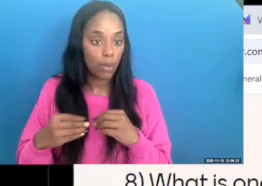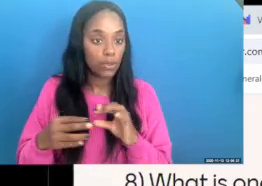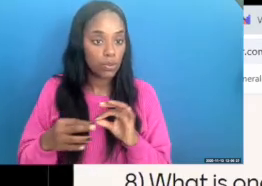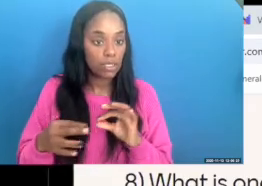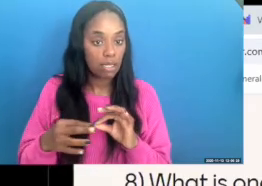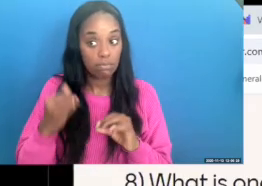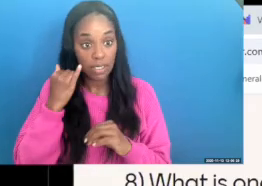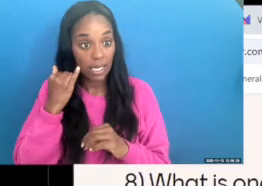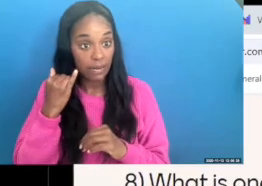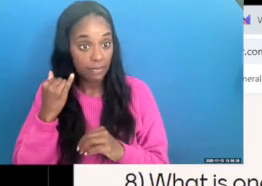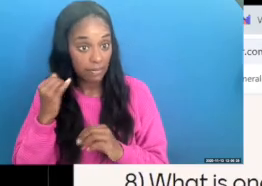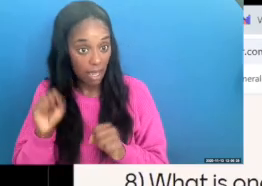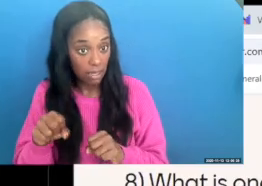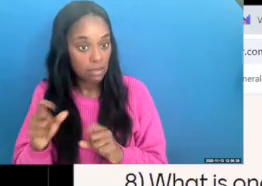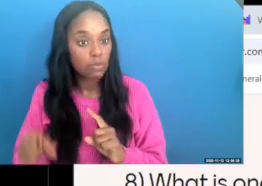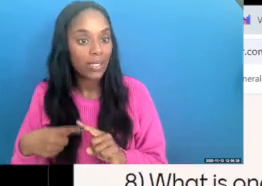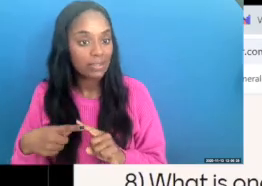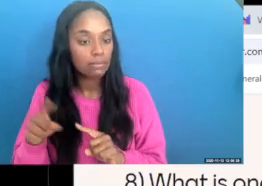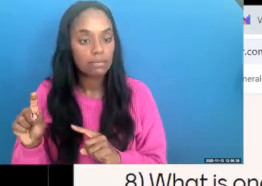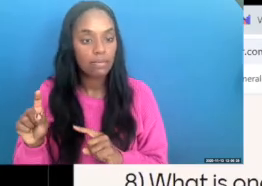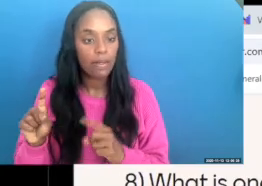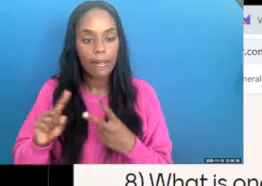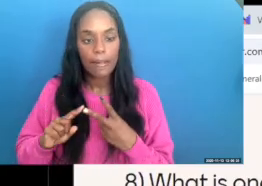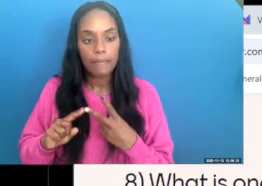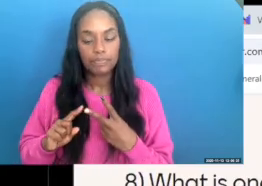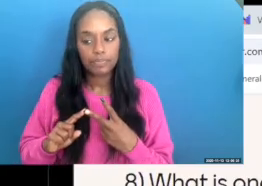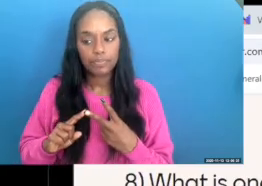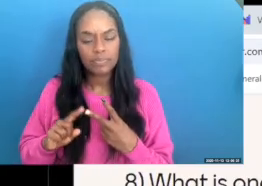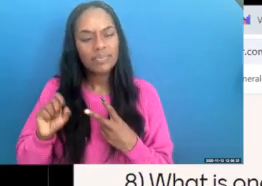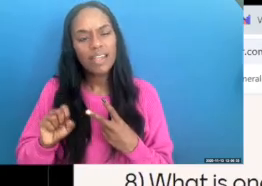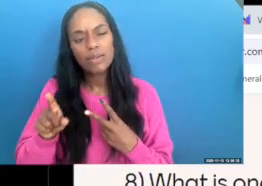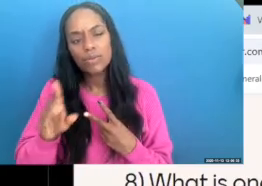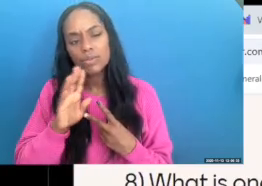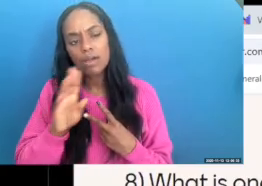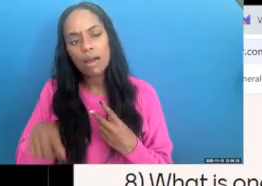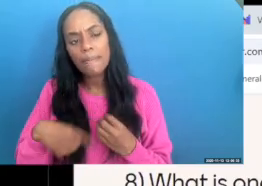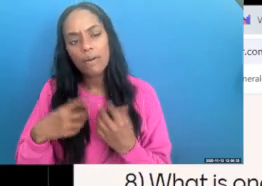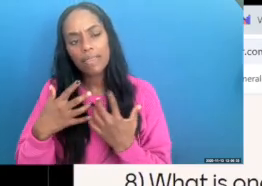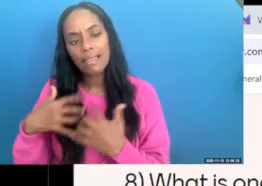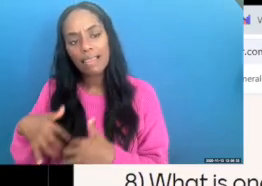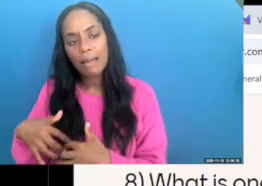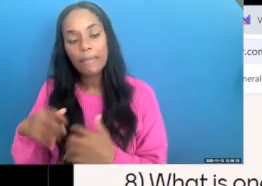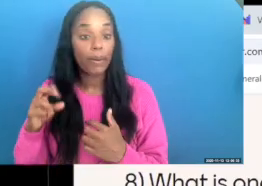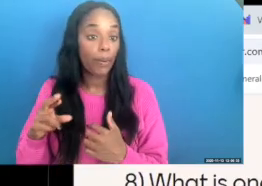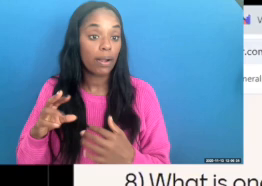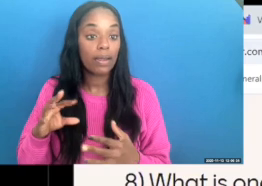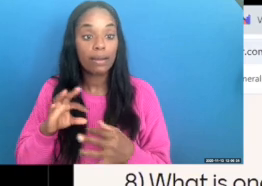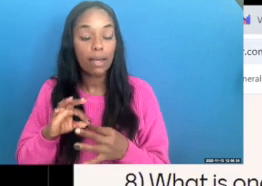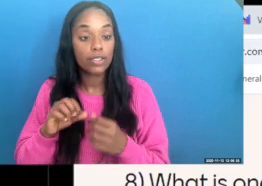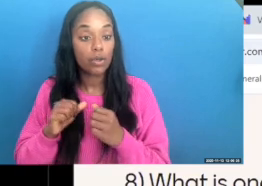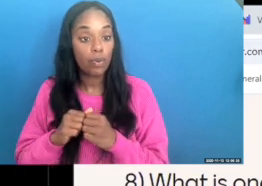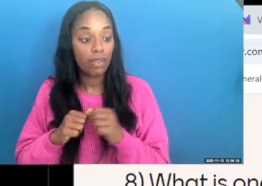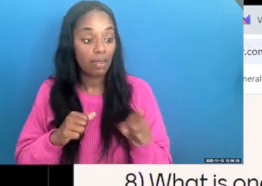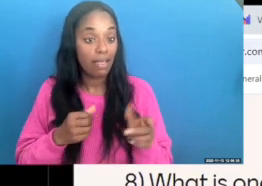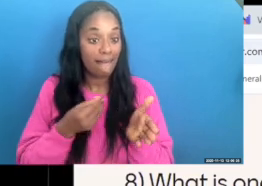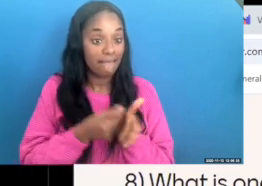like written comments following this workshop? Because I know we're limited on time and we have a lot more to say. And if so, when would you